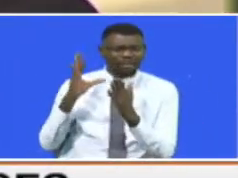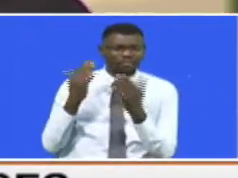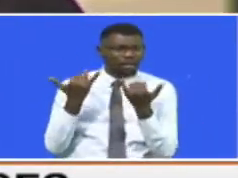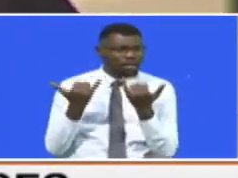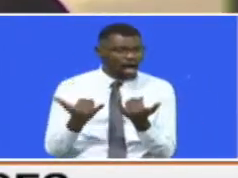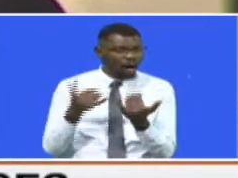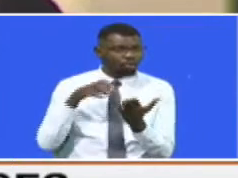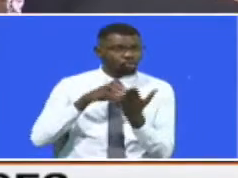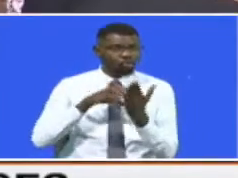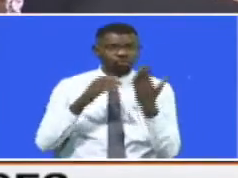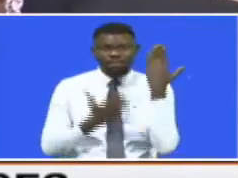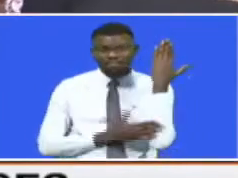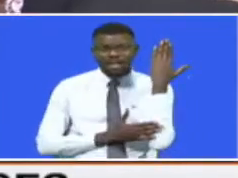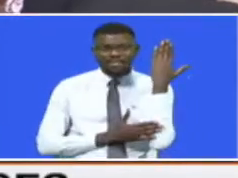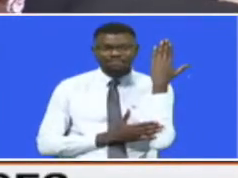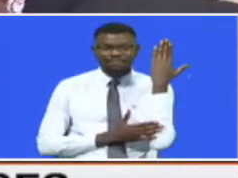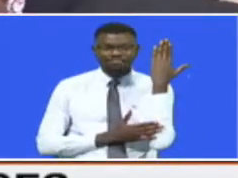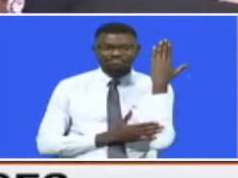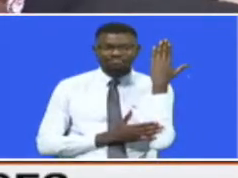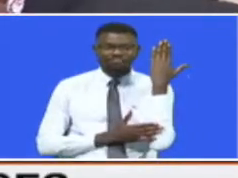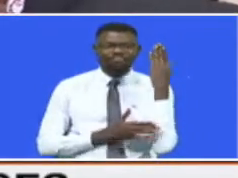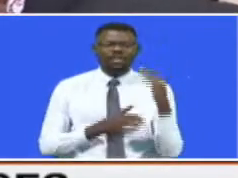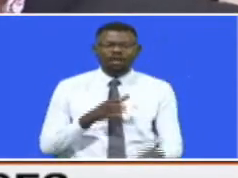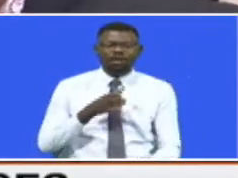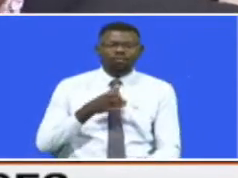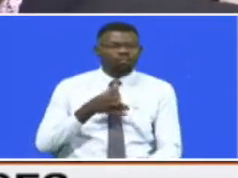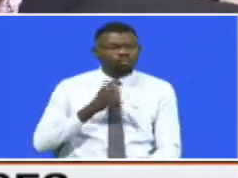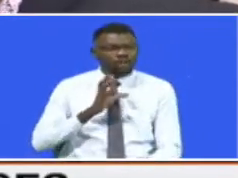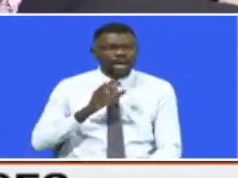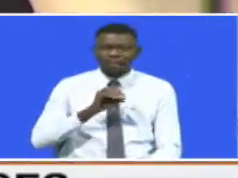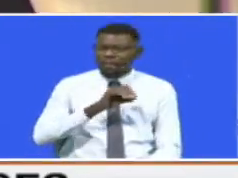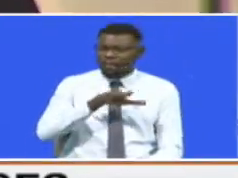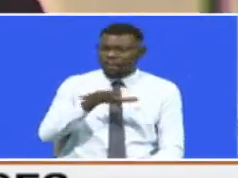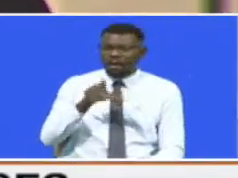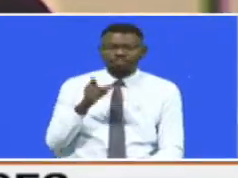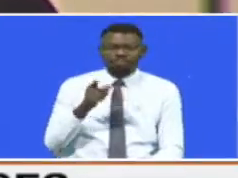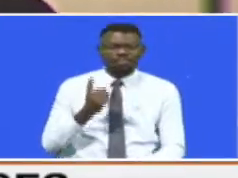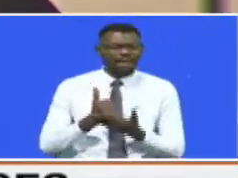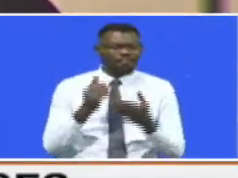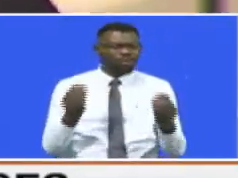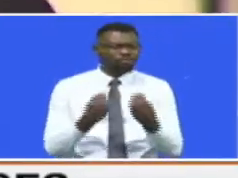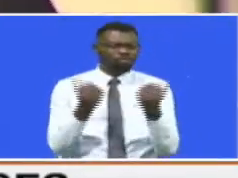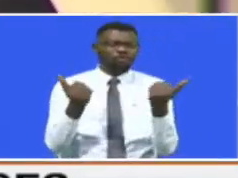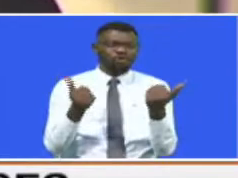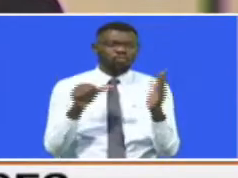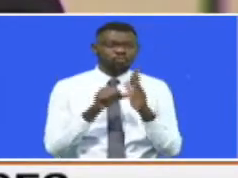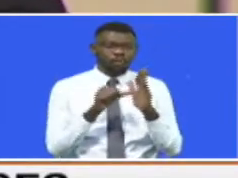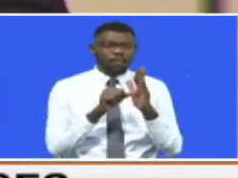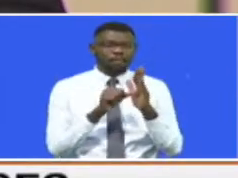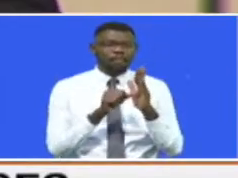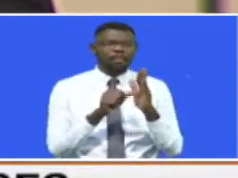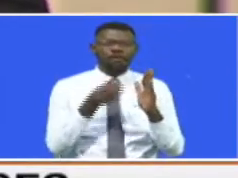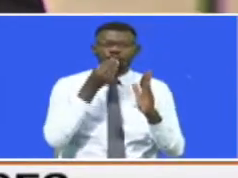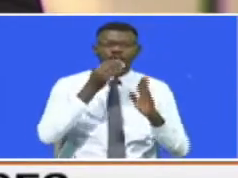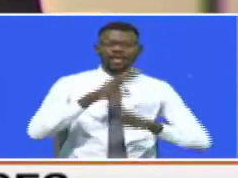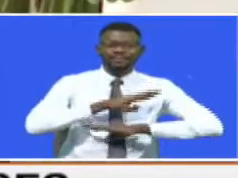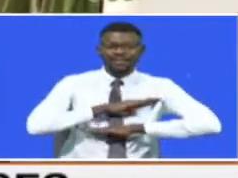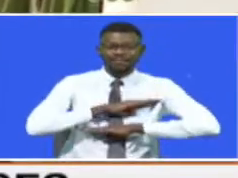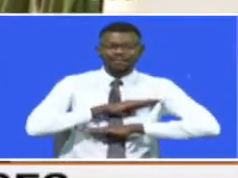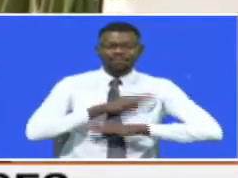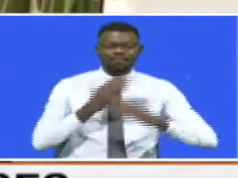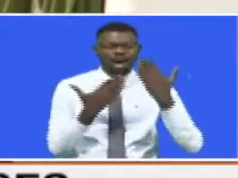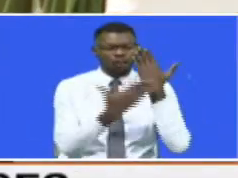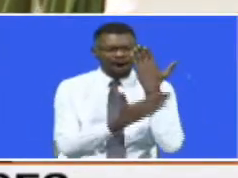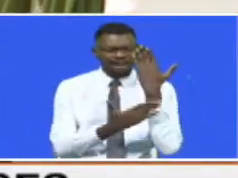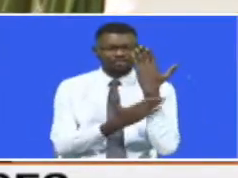bad situation worse. Irrigation is the ultimate solution in guaranteeing food security in our